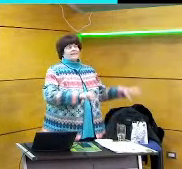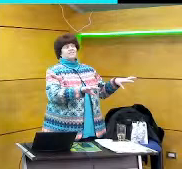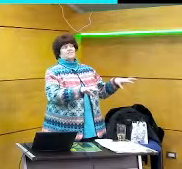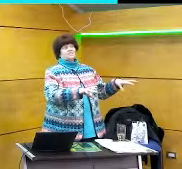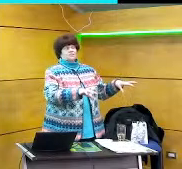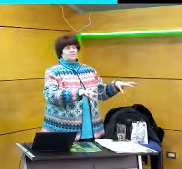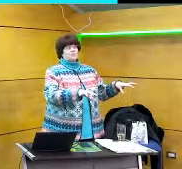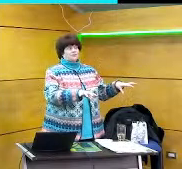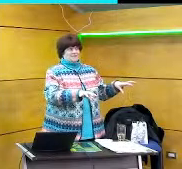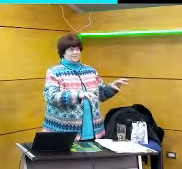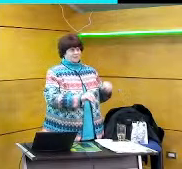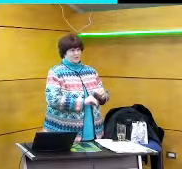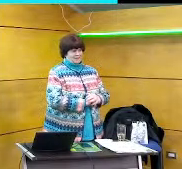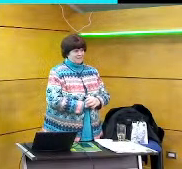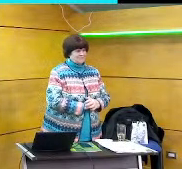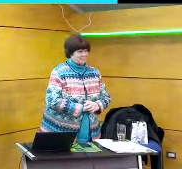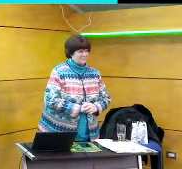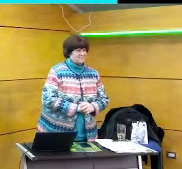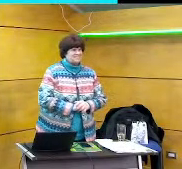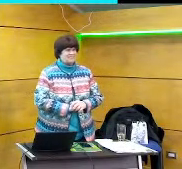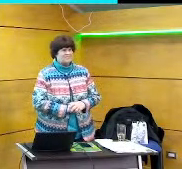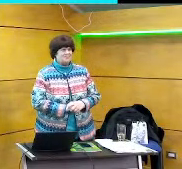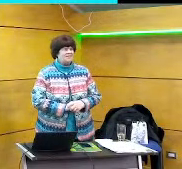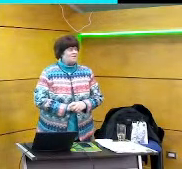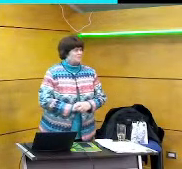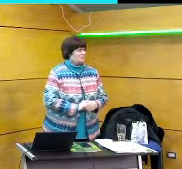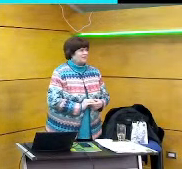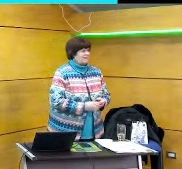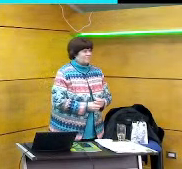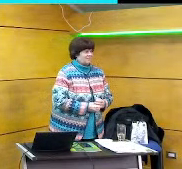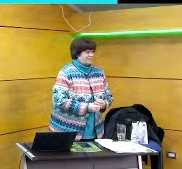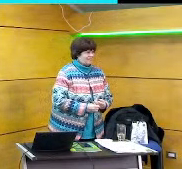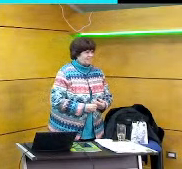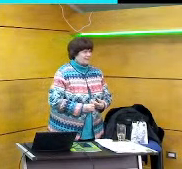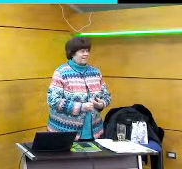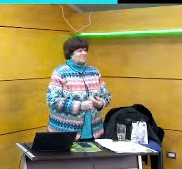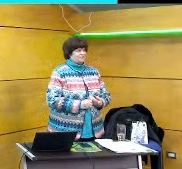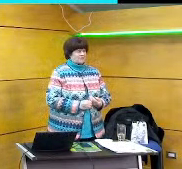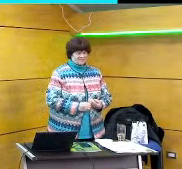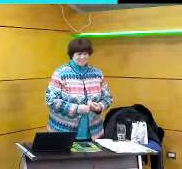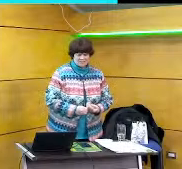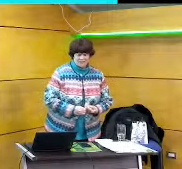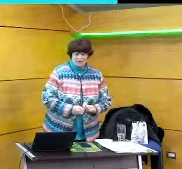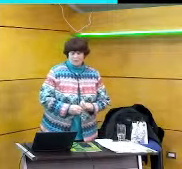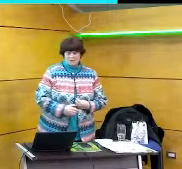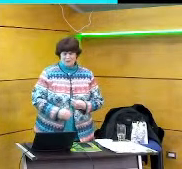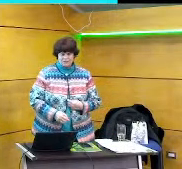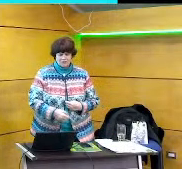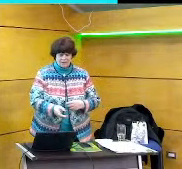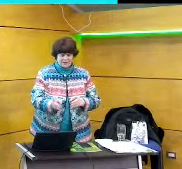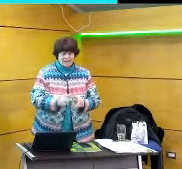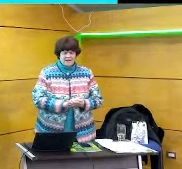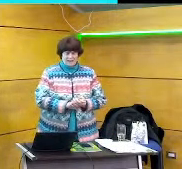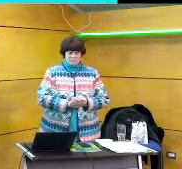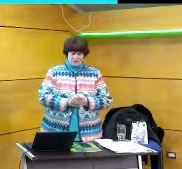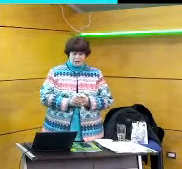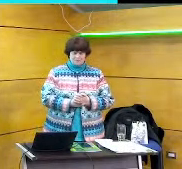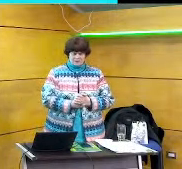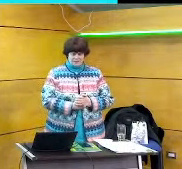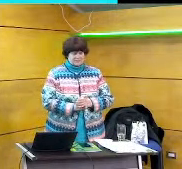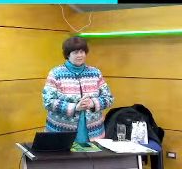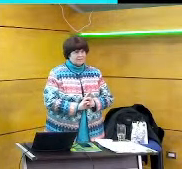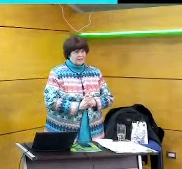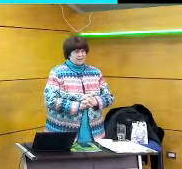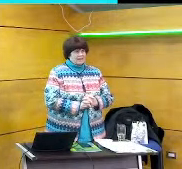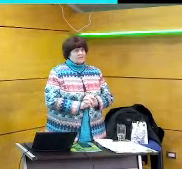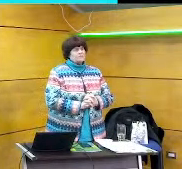our guest students arrive. So we will have an interactive session, and I want to make sure I cover a couple